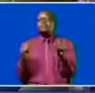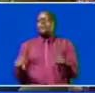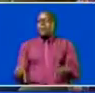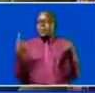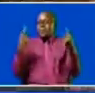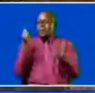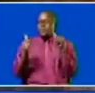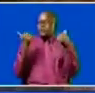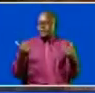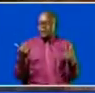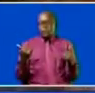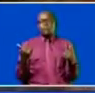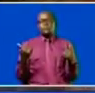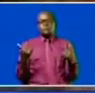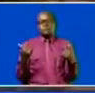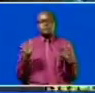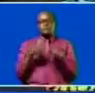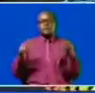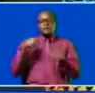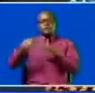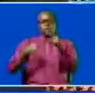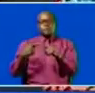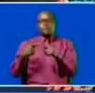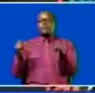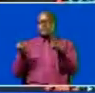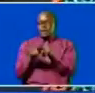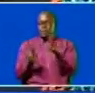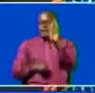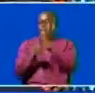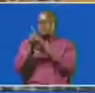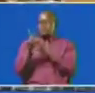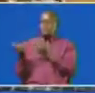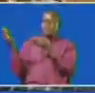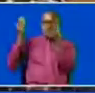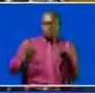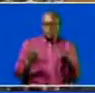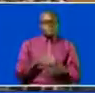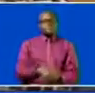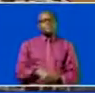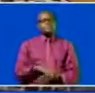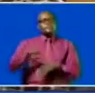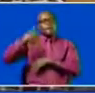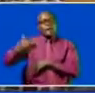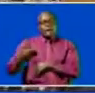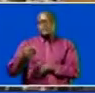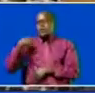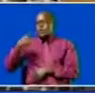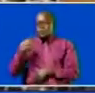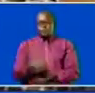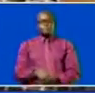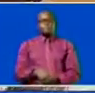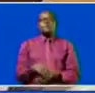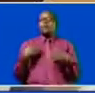which, as it now appears, set momentum for similar developments to come. Next on the remand line